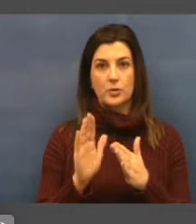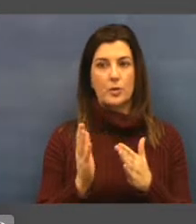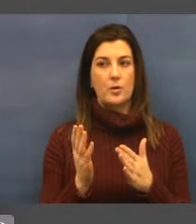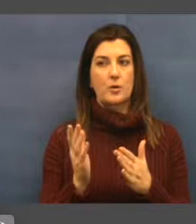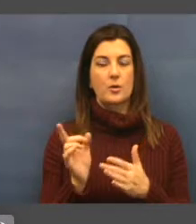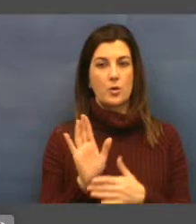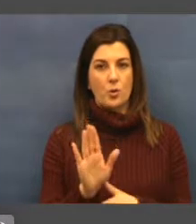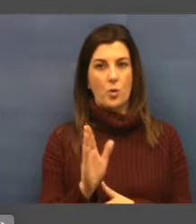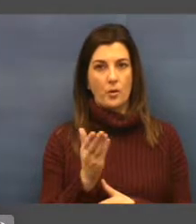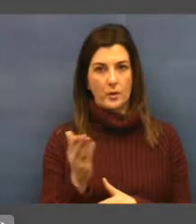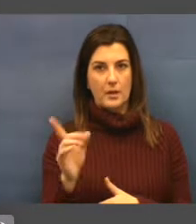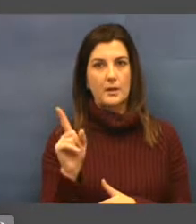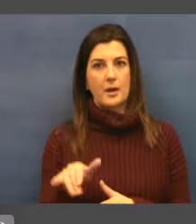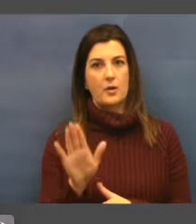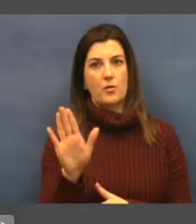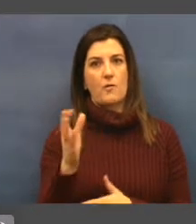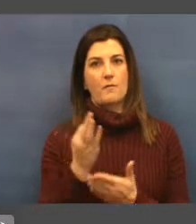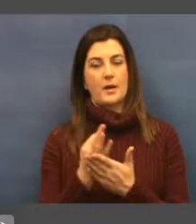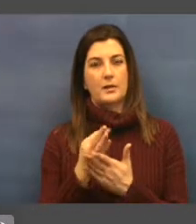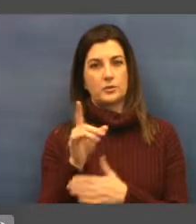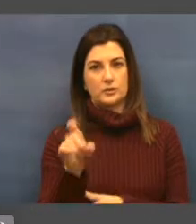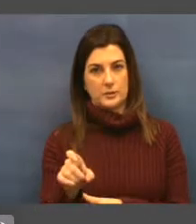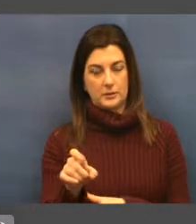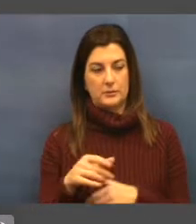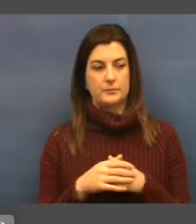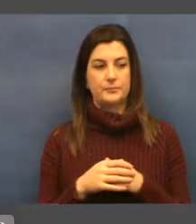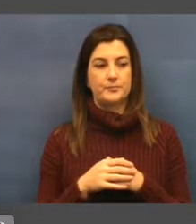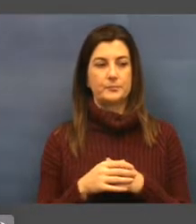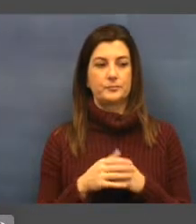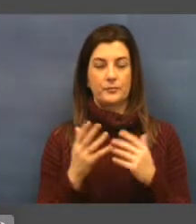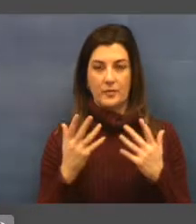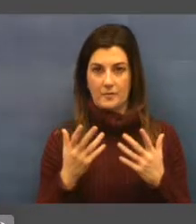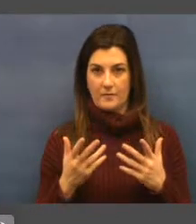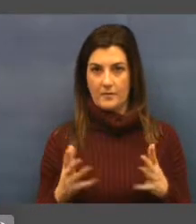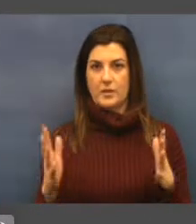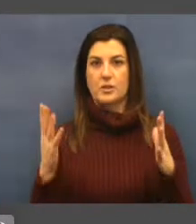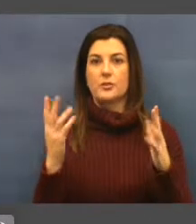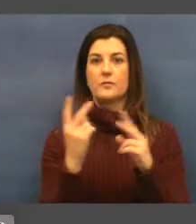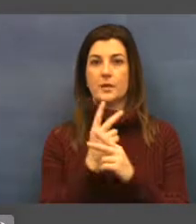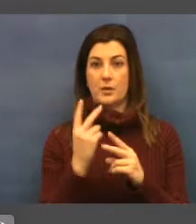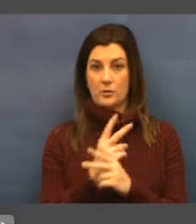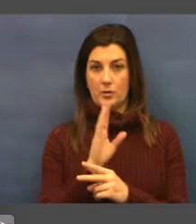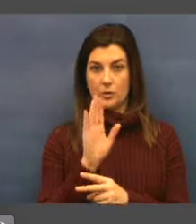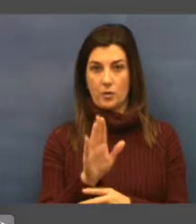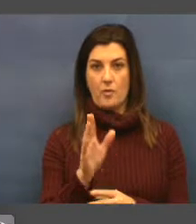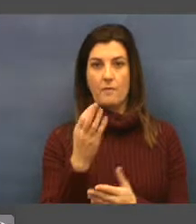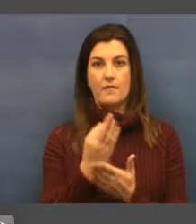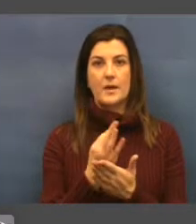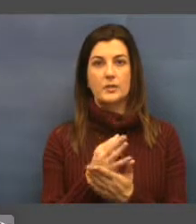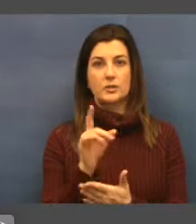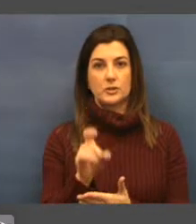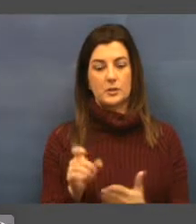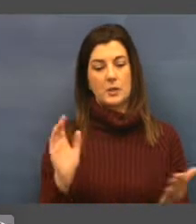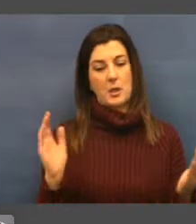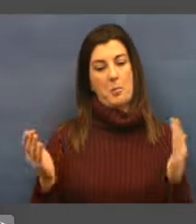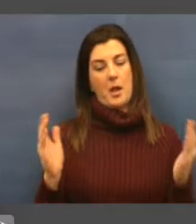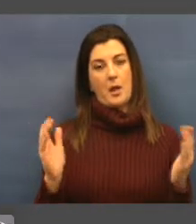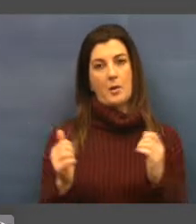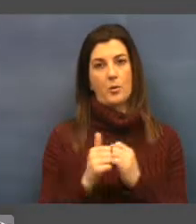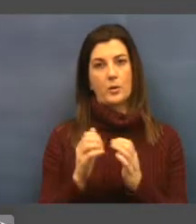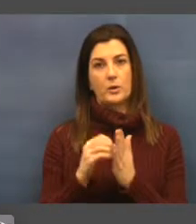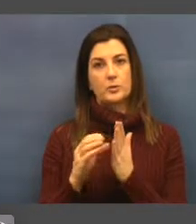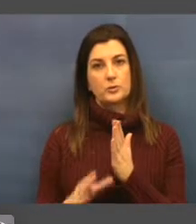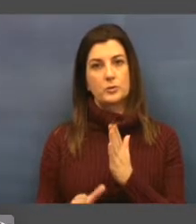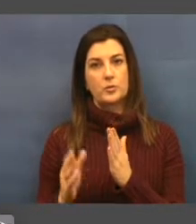resources, and that is your financial need. Once they have calculated your financial need, they compare that with the